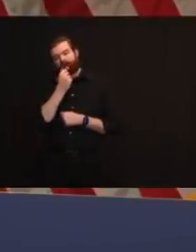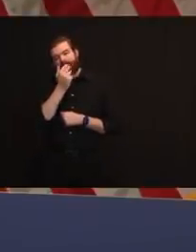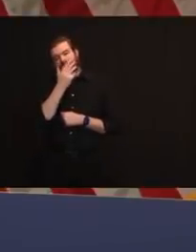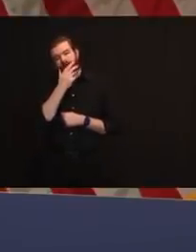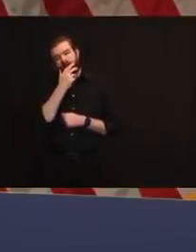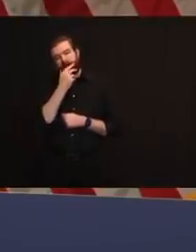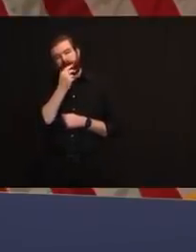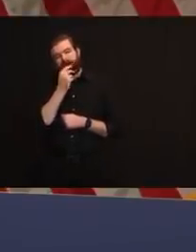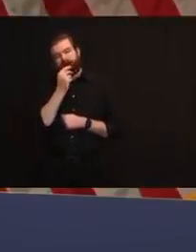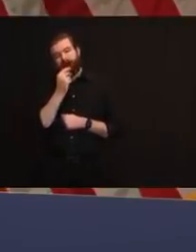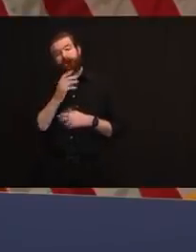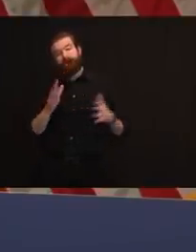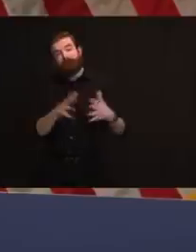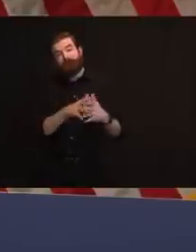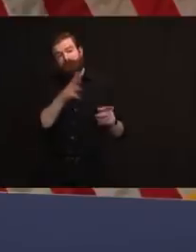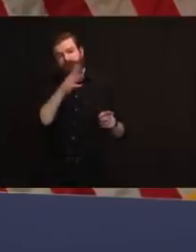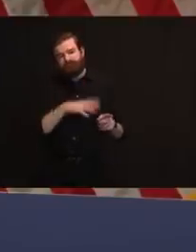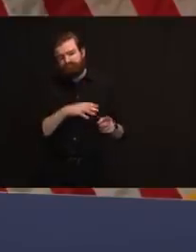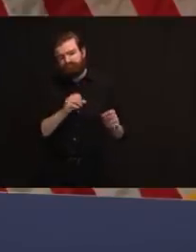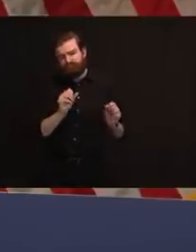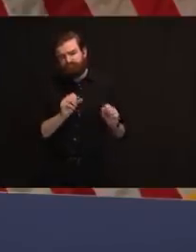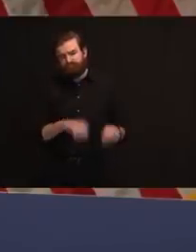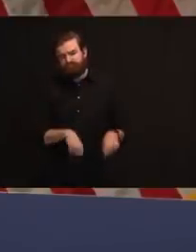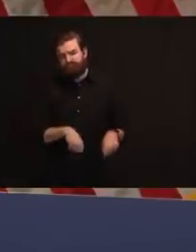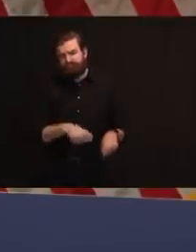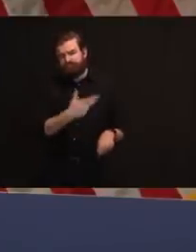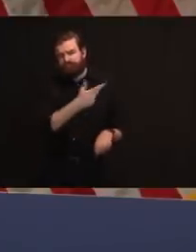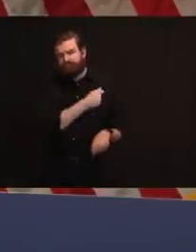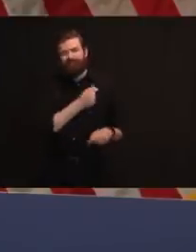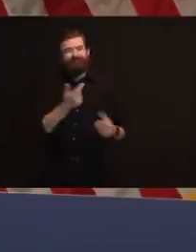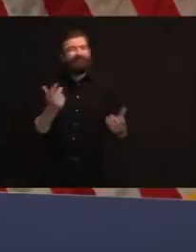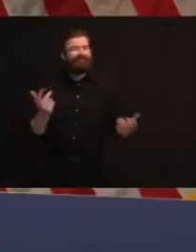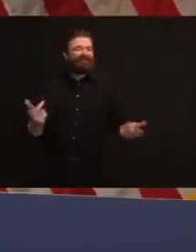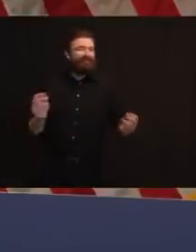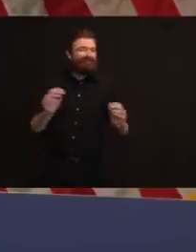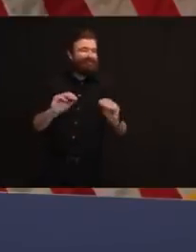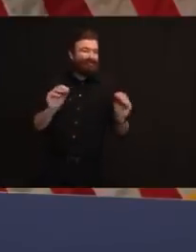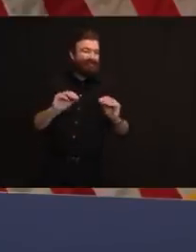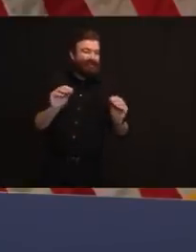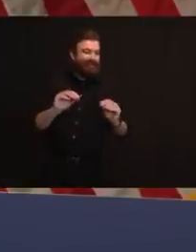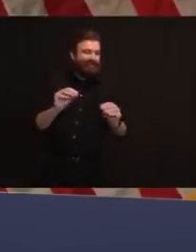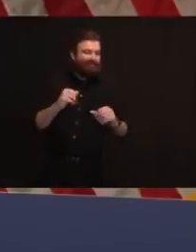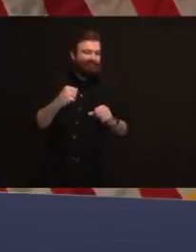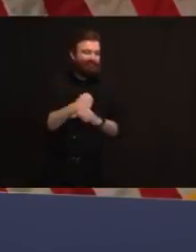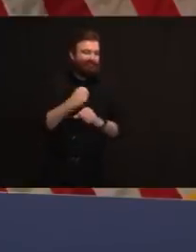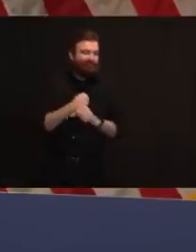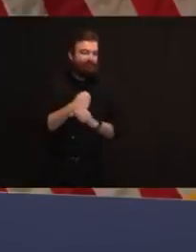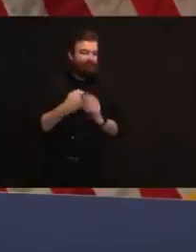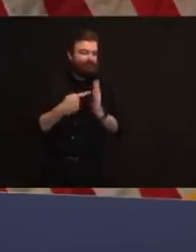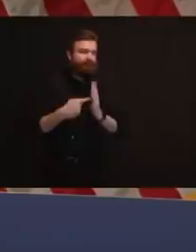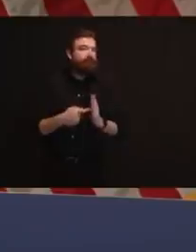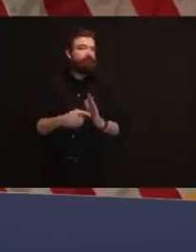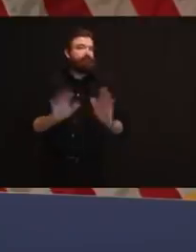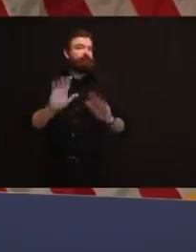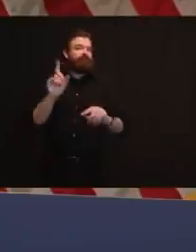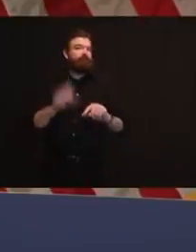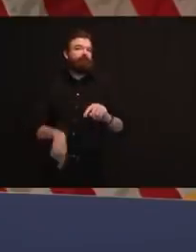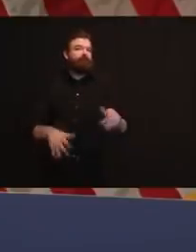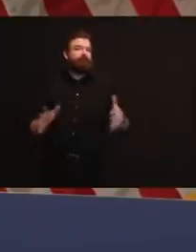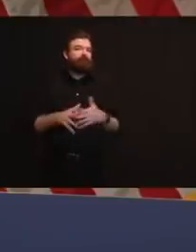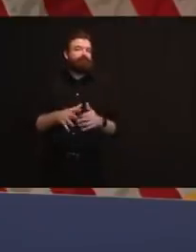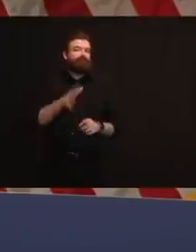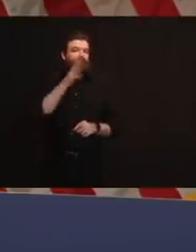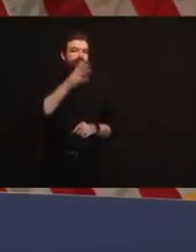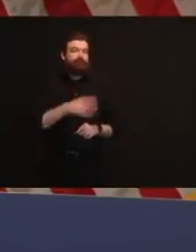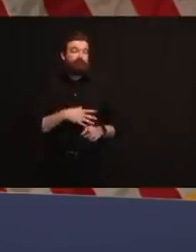can't get vaccinated. There are no data to really support that. There's no efficacy and safety data to speak of. But it's not contraindicated,